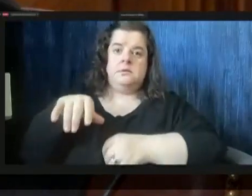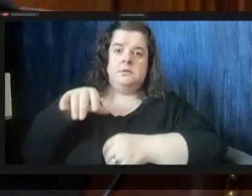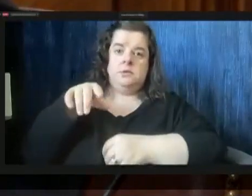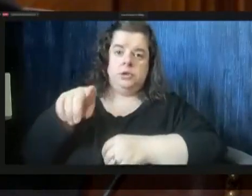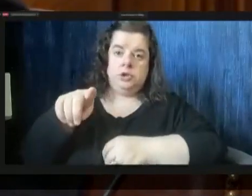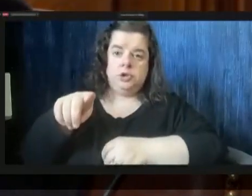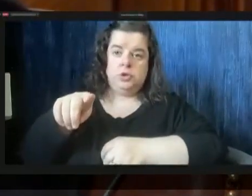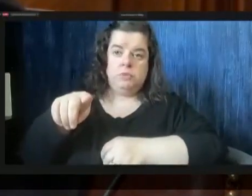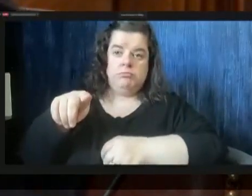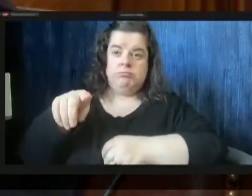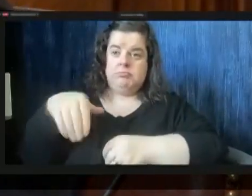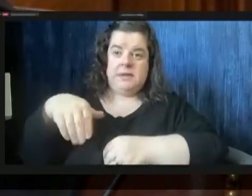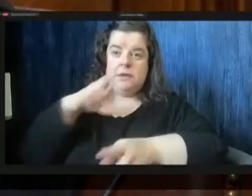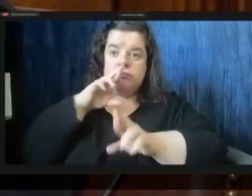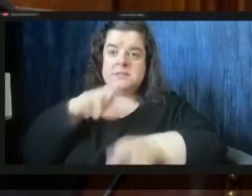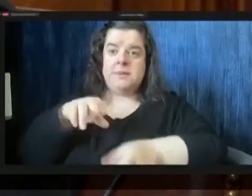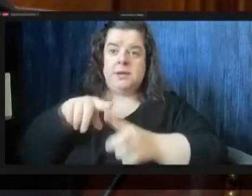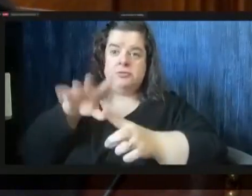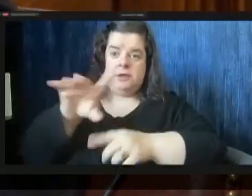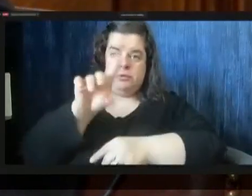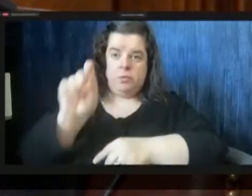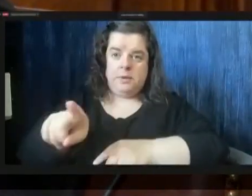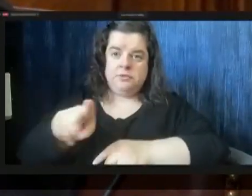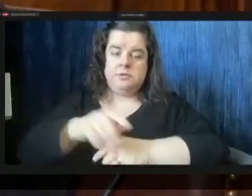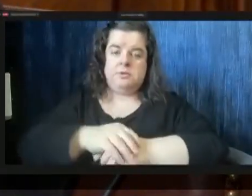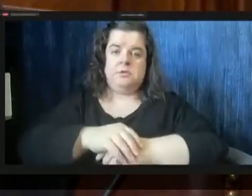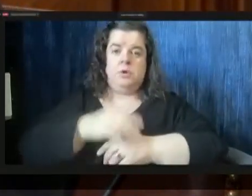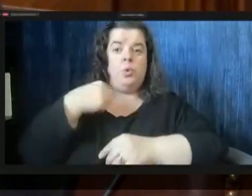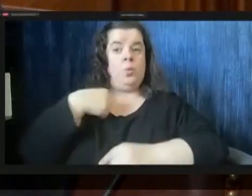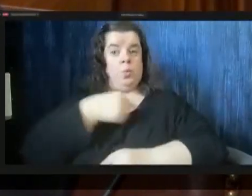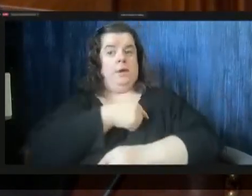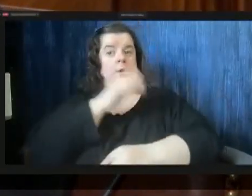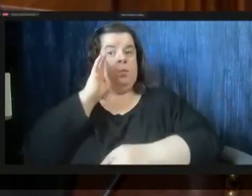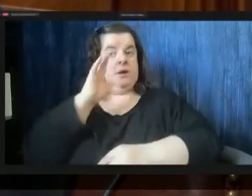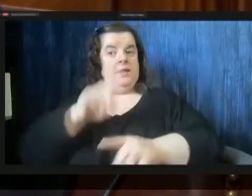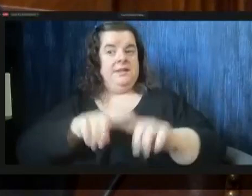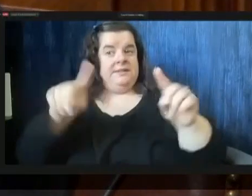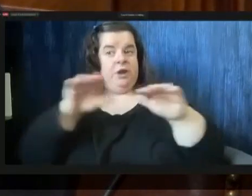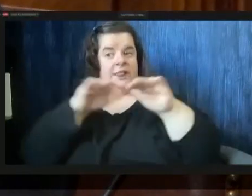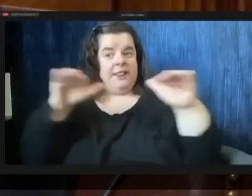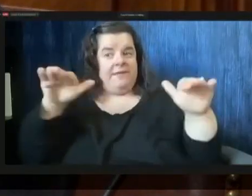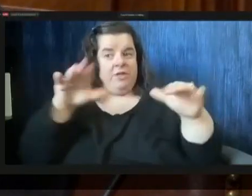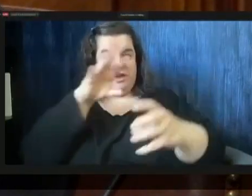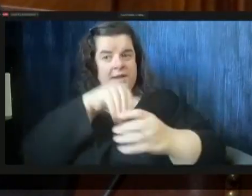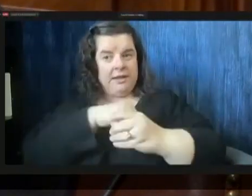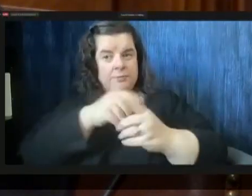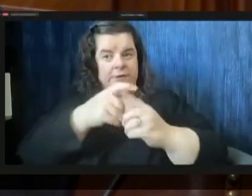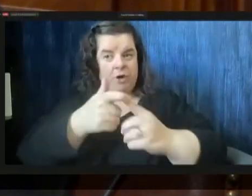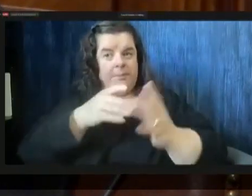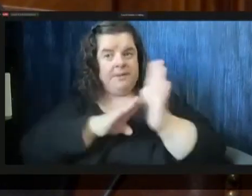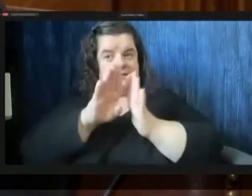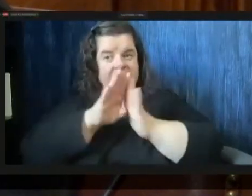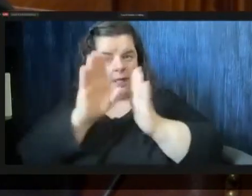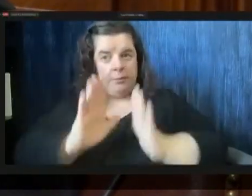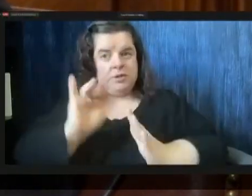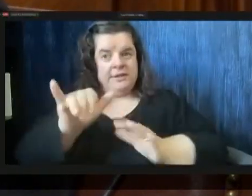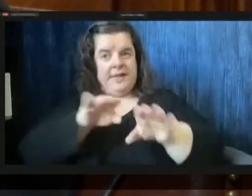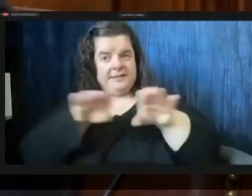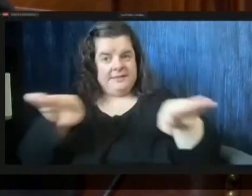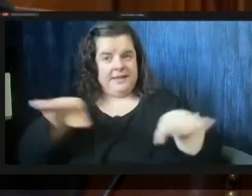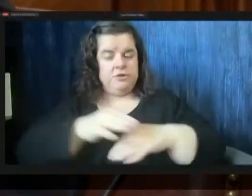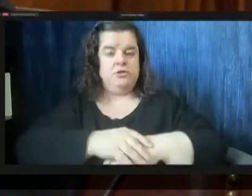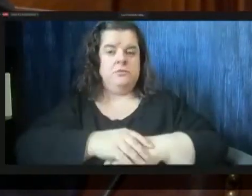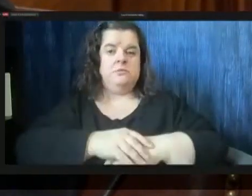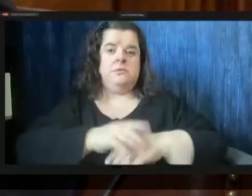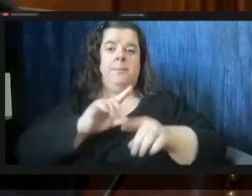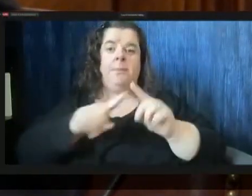haven't responded to their inquiries. We're going to get a different level of engagement from developers at that stage. But as long as